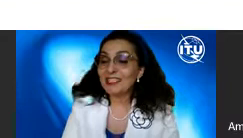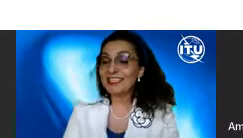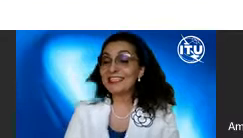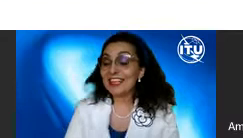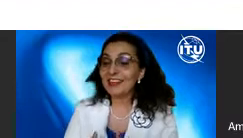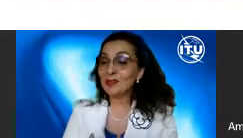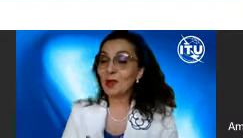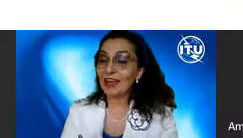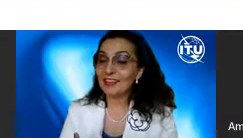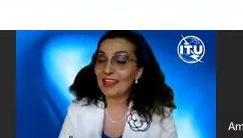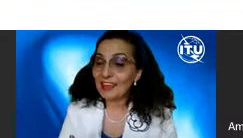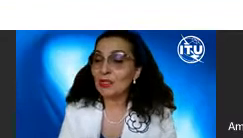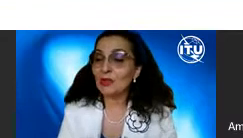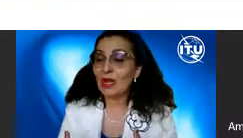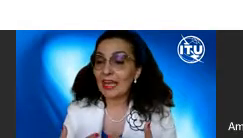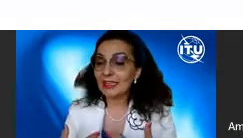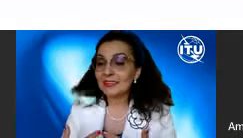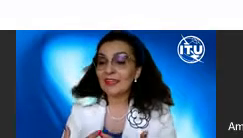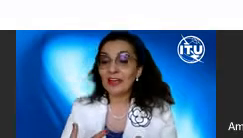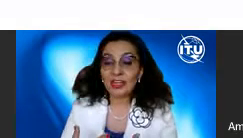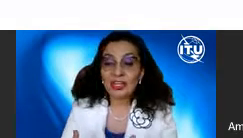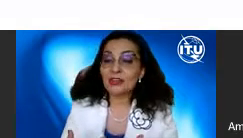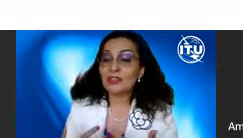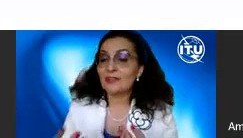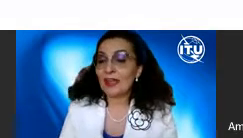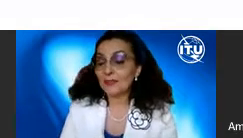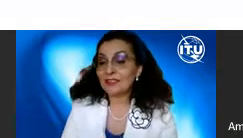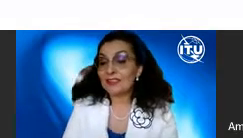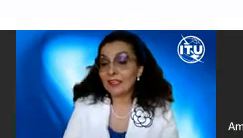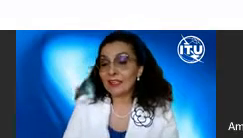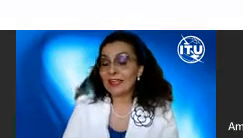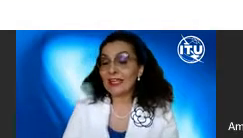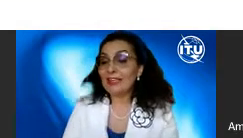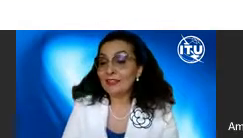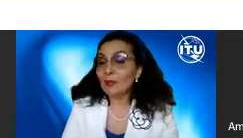are committed, and that's why the ITU has a huge